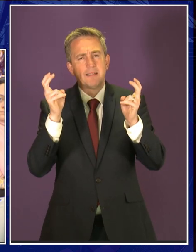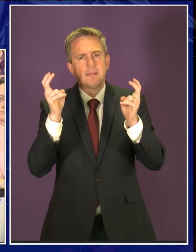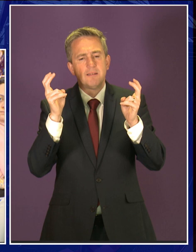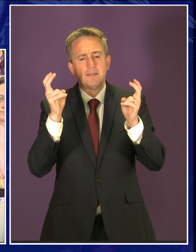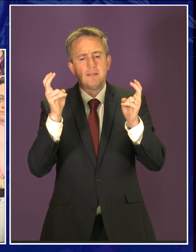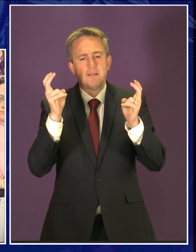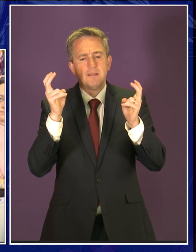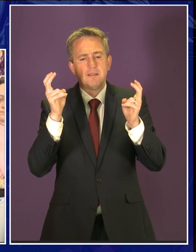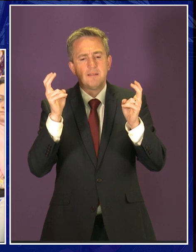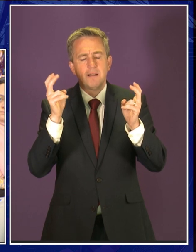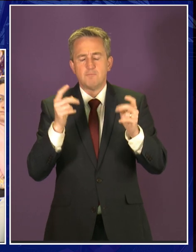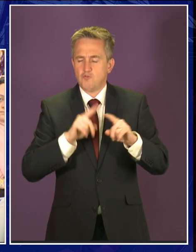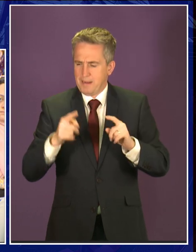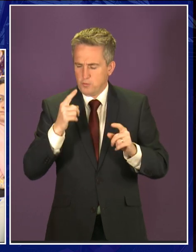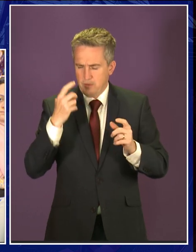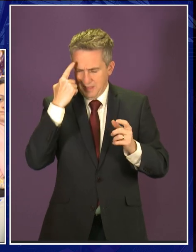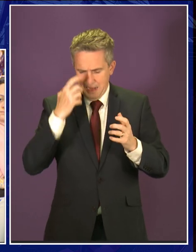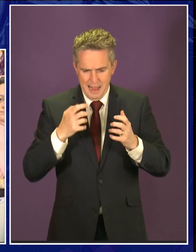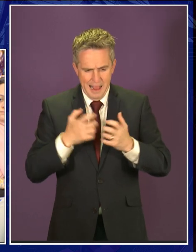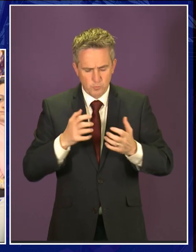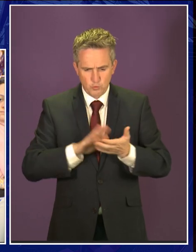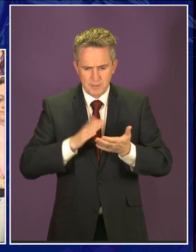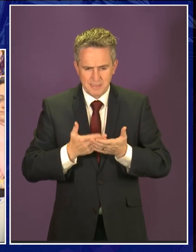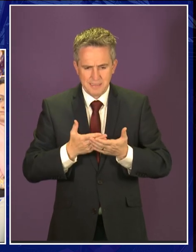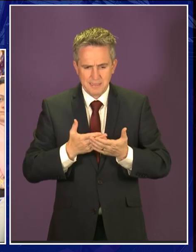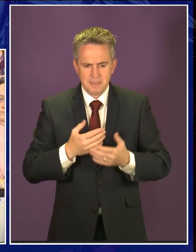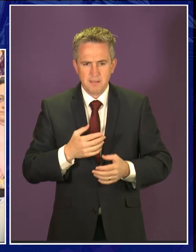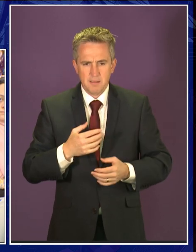I'm going to say it and then loosely translate it. It's called